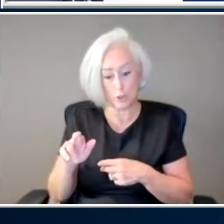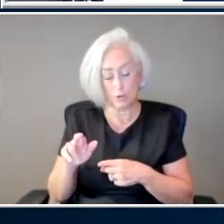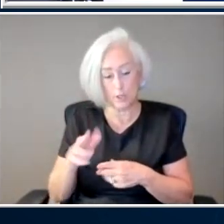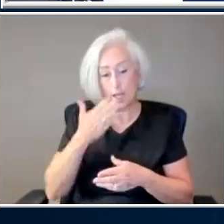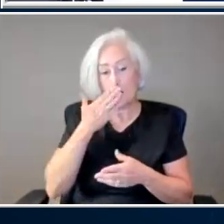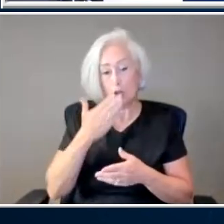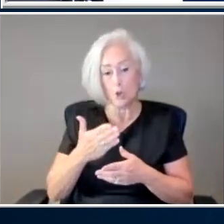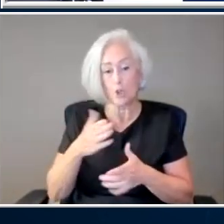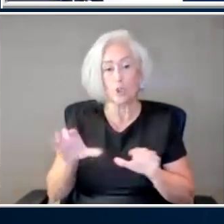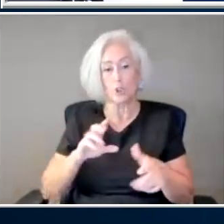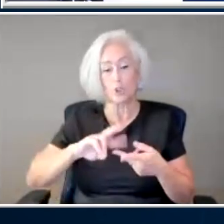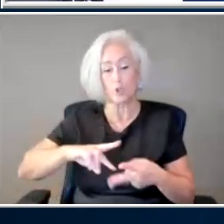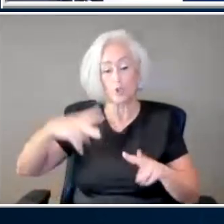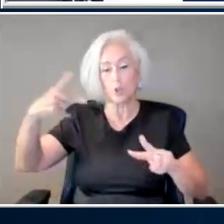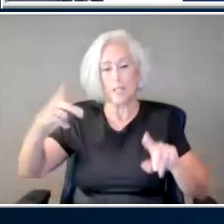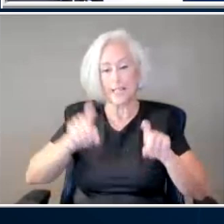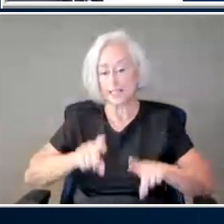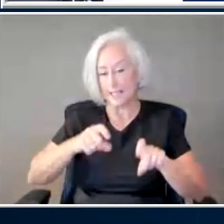genetic testing? Dr. Sharma.